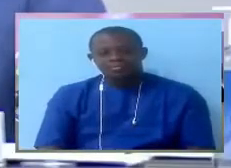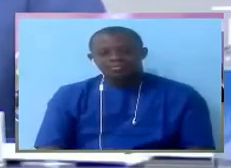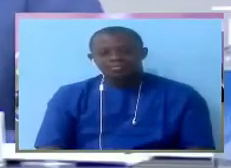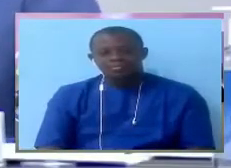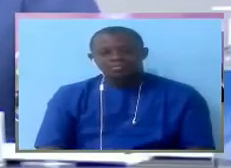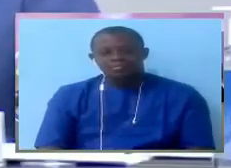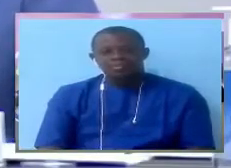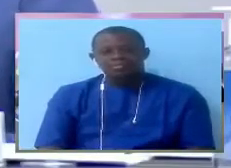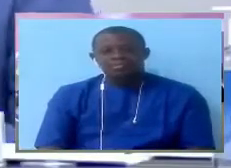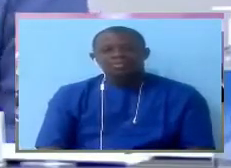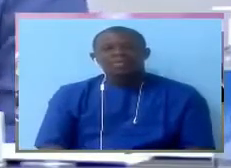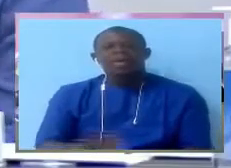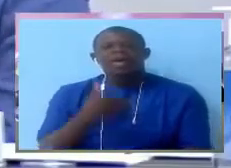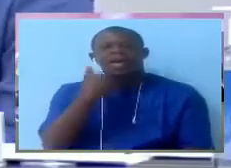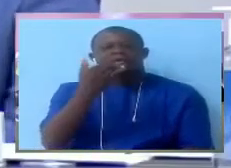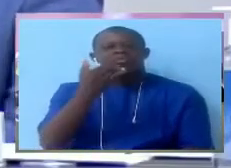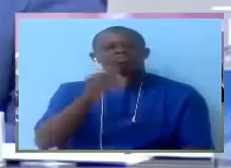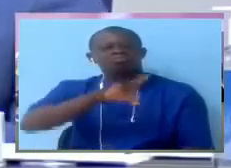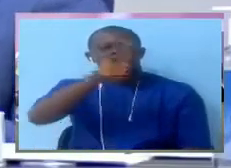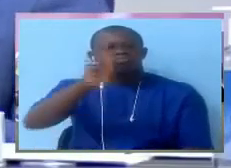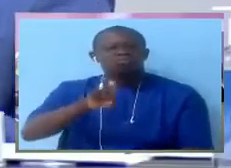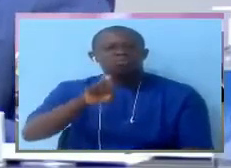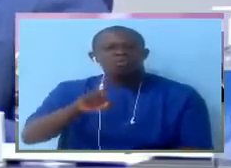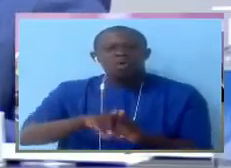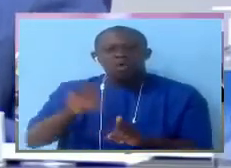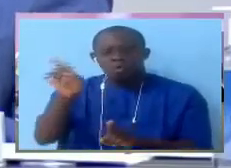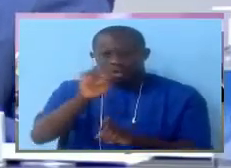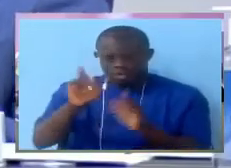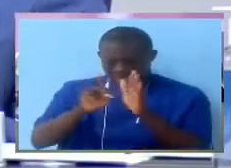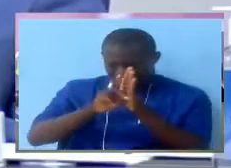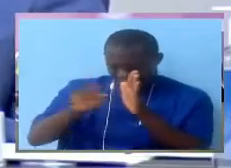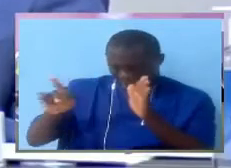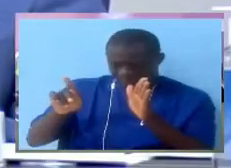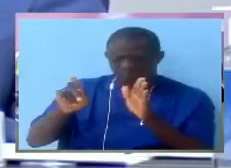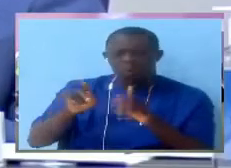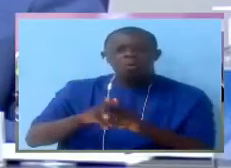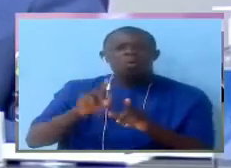And what aspect of your work